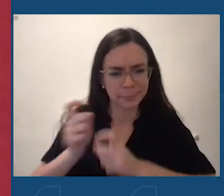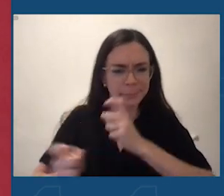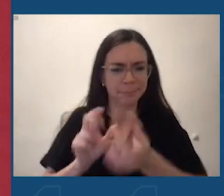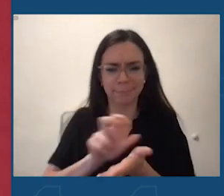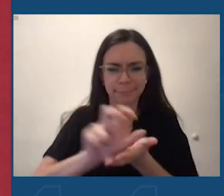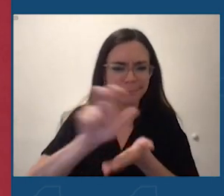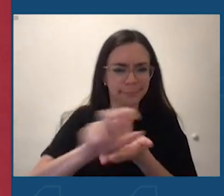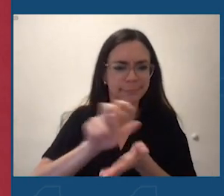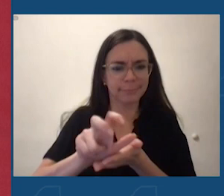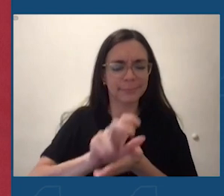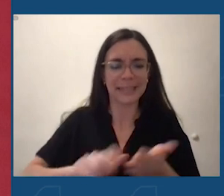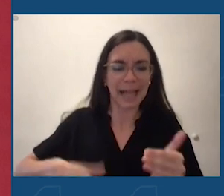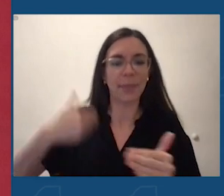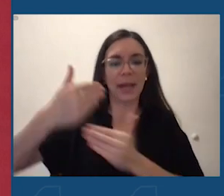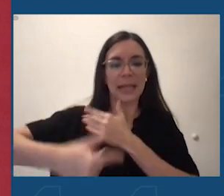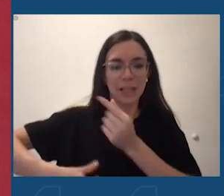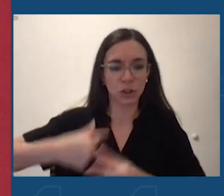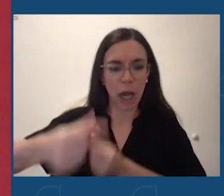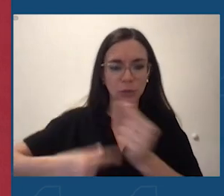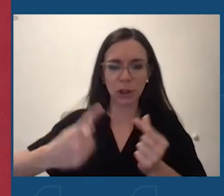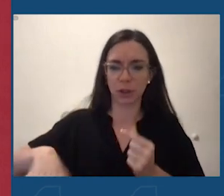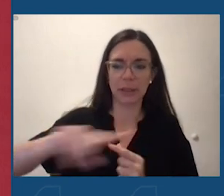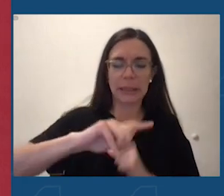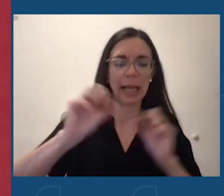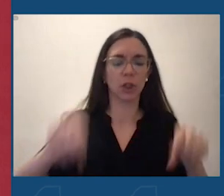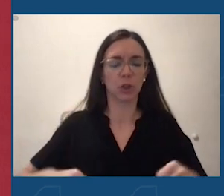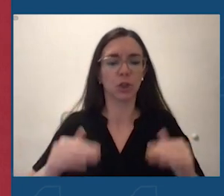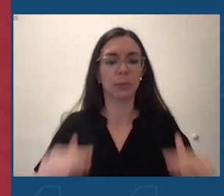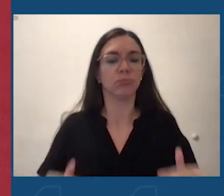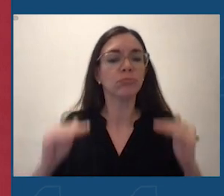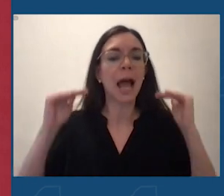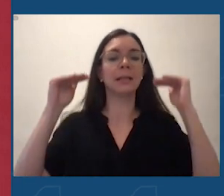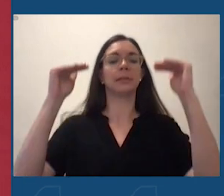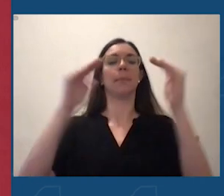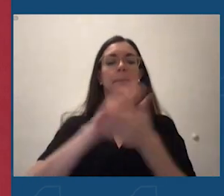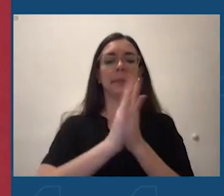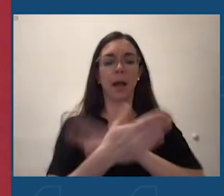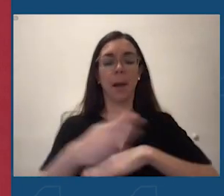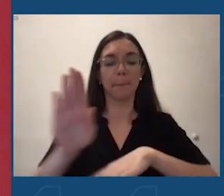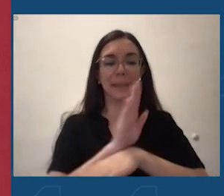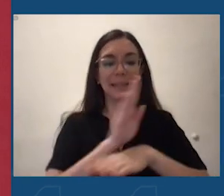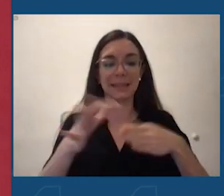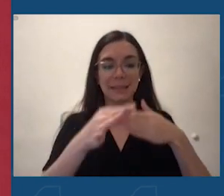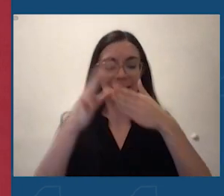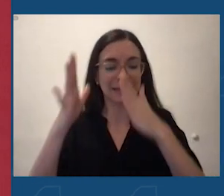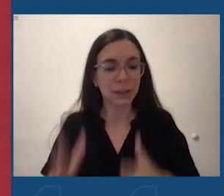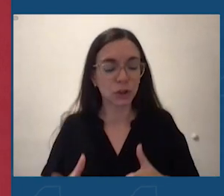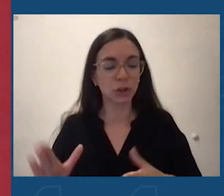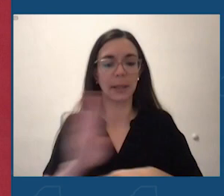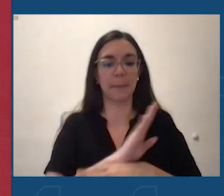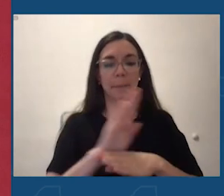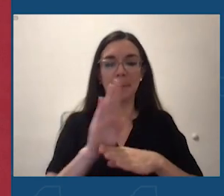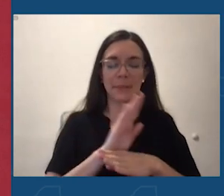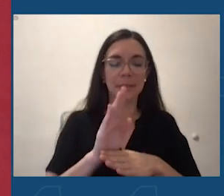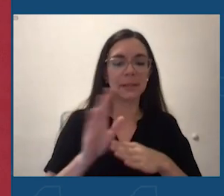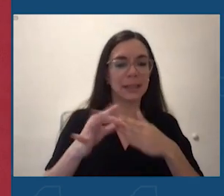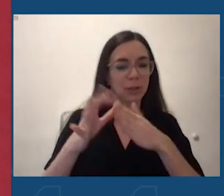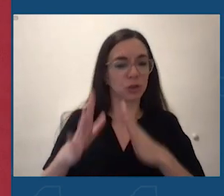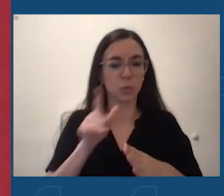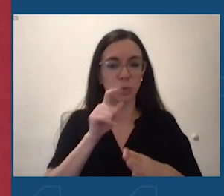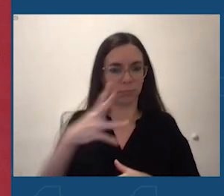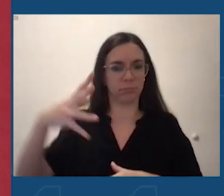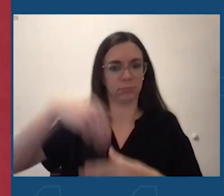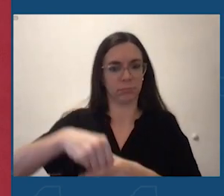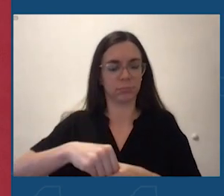they could rise up and become the business leaders, the individuals who are leading, the elected officials. And I'm proud to say